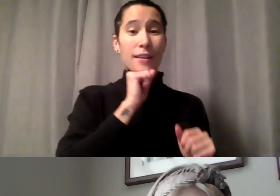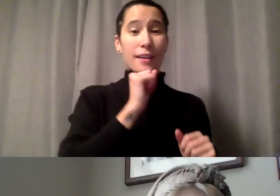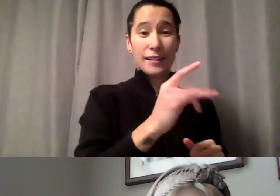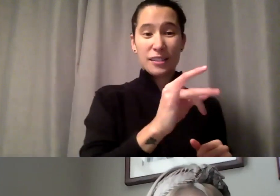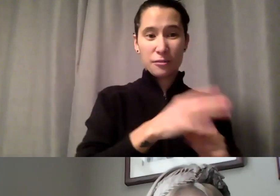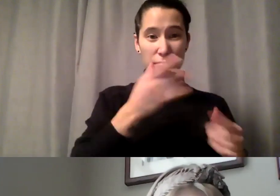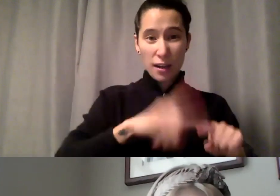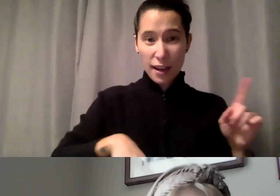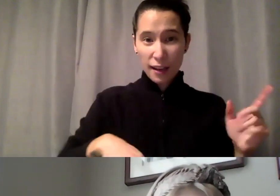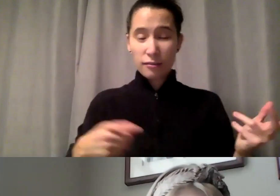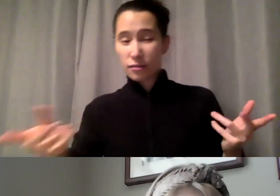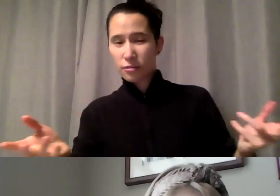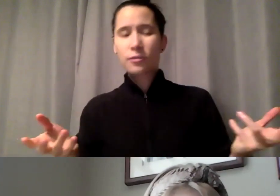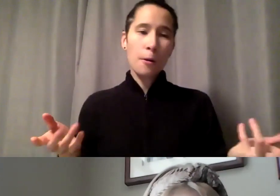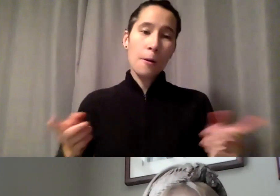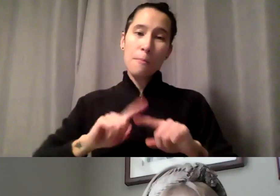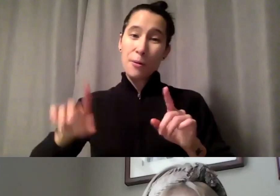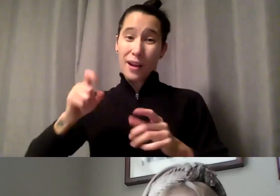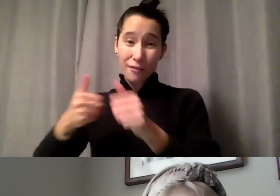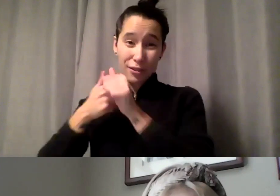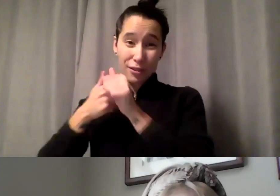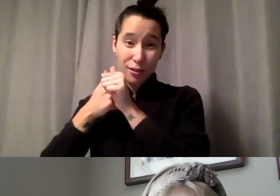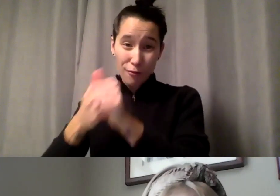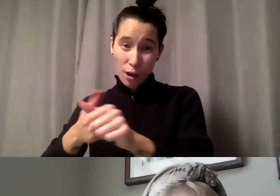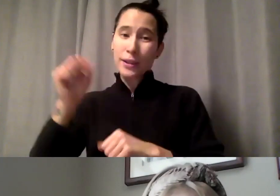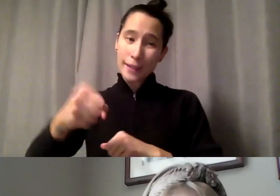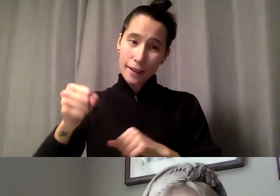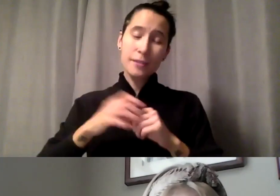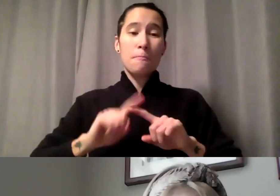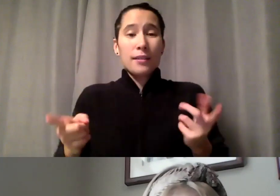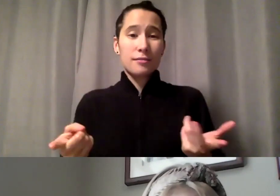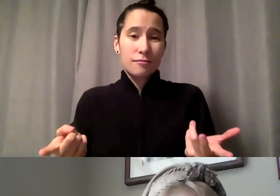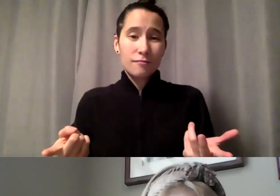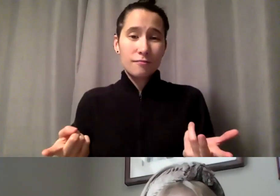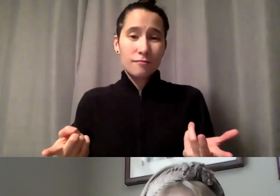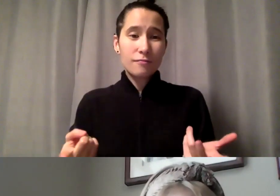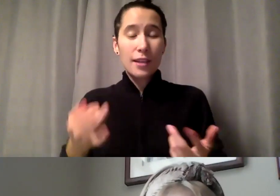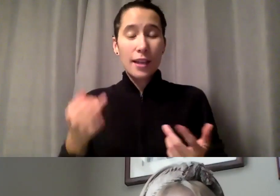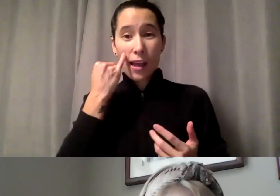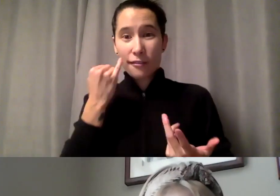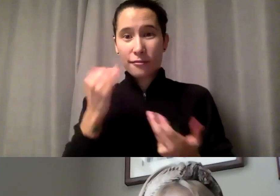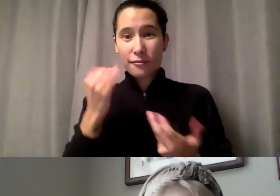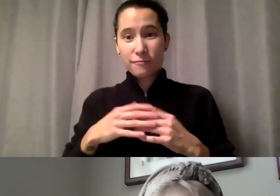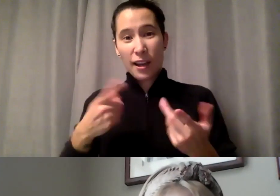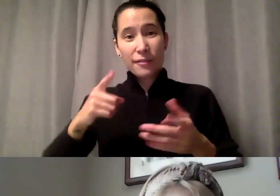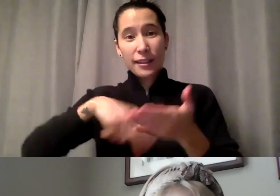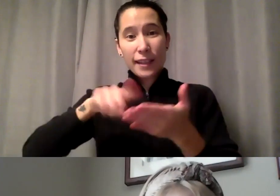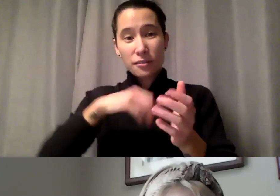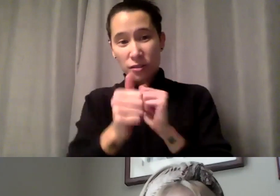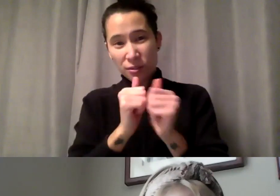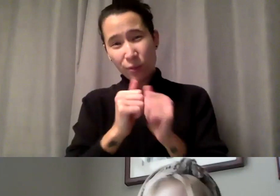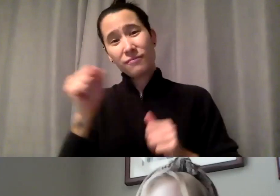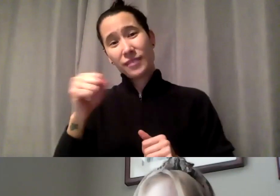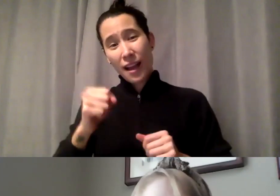written right now and we have to follow it? Yes. Are we trying to solve for it? Yes, and that will be solved for in short